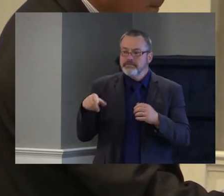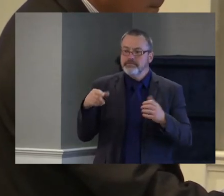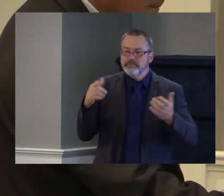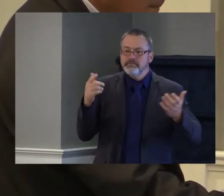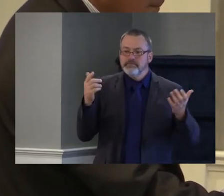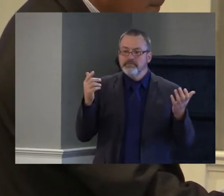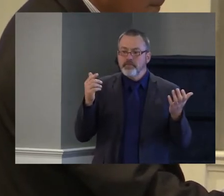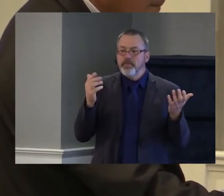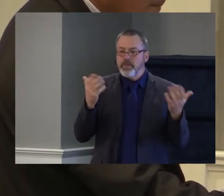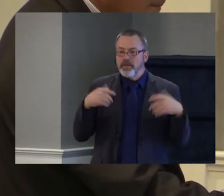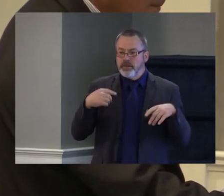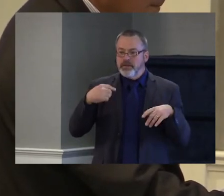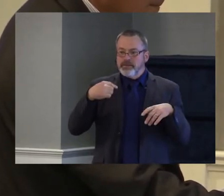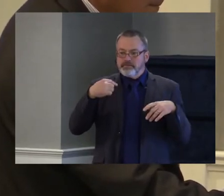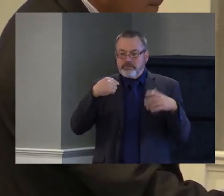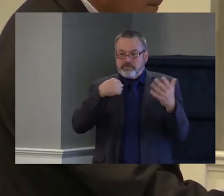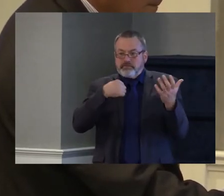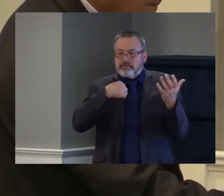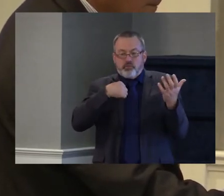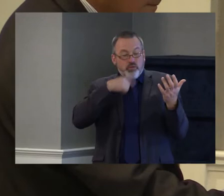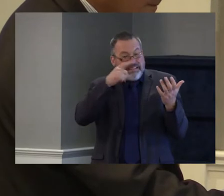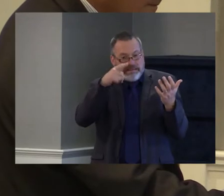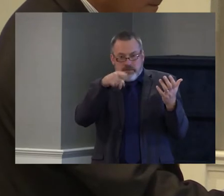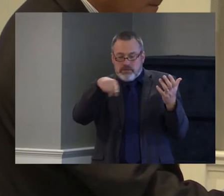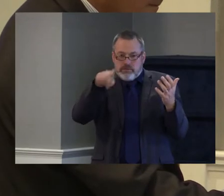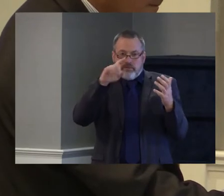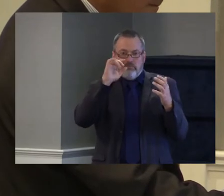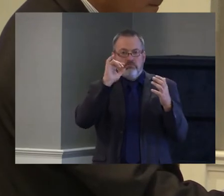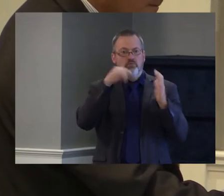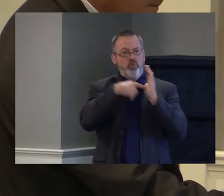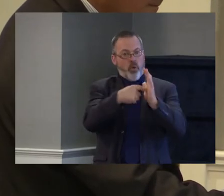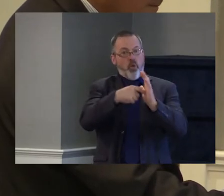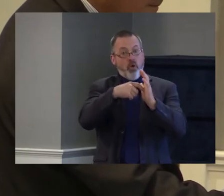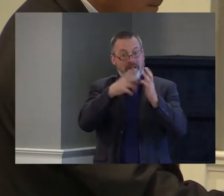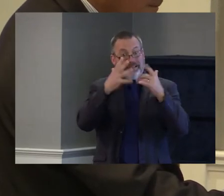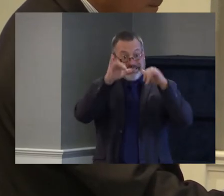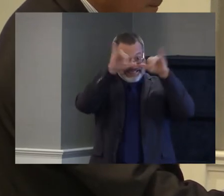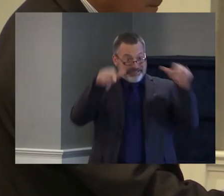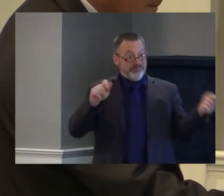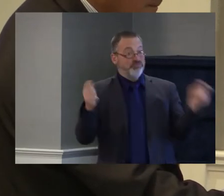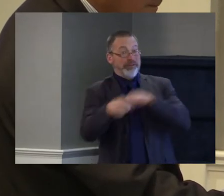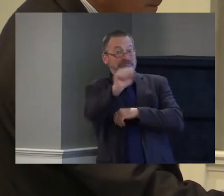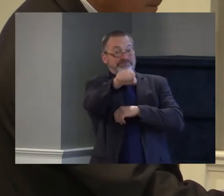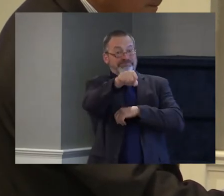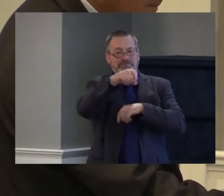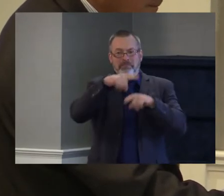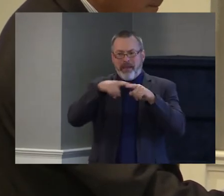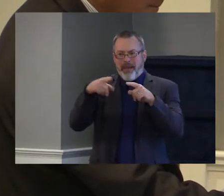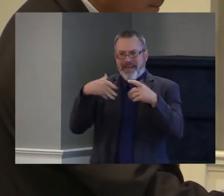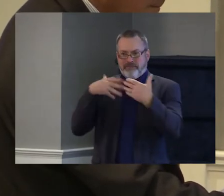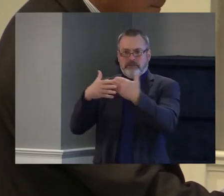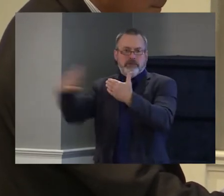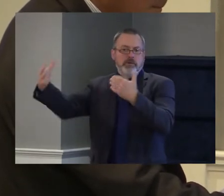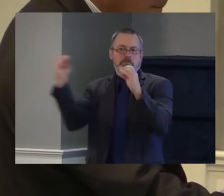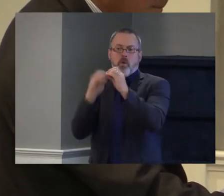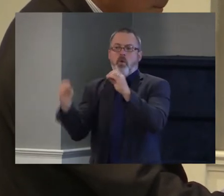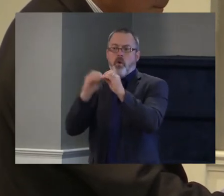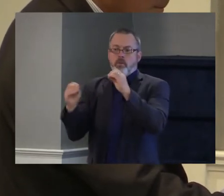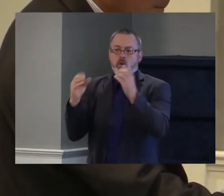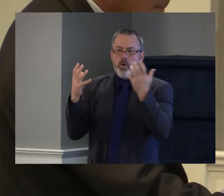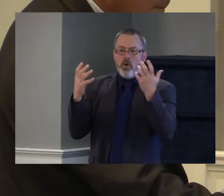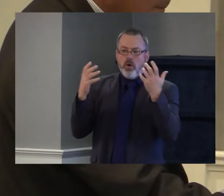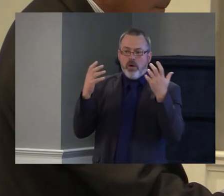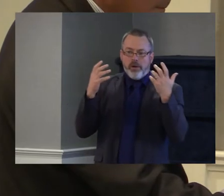made in many of these areas, housing, transportation, education, employment, and telecommunications, many of us